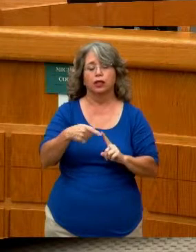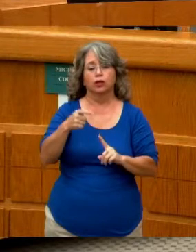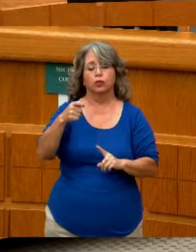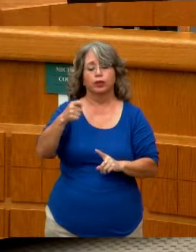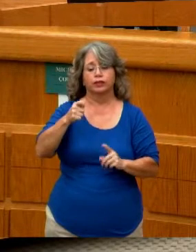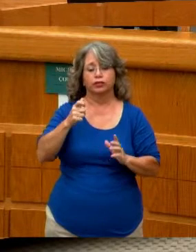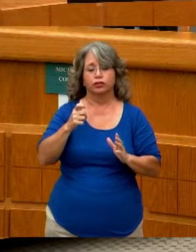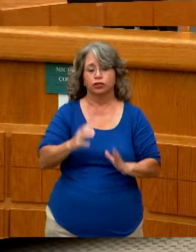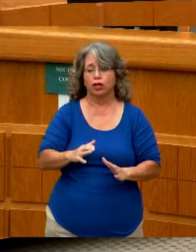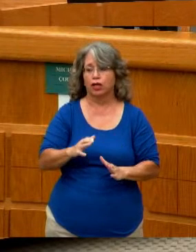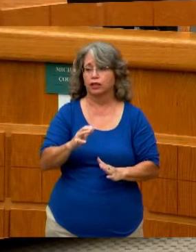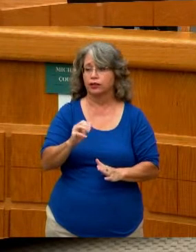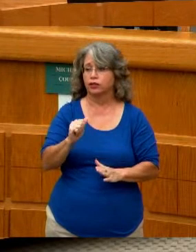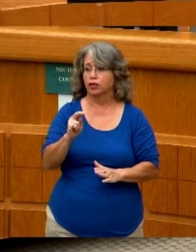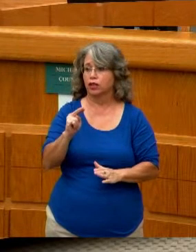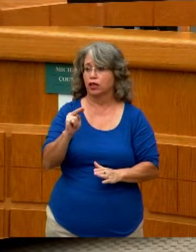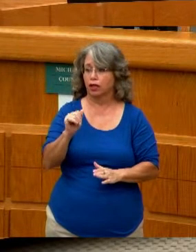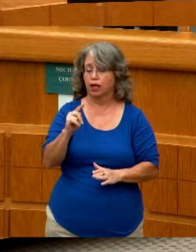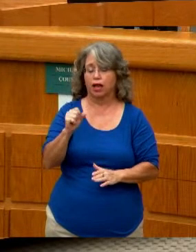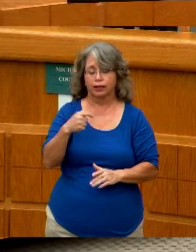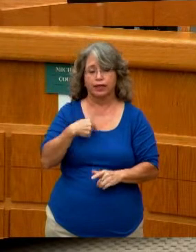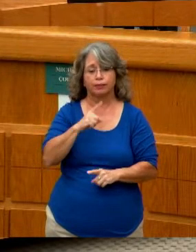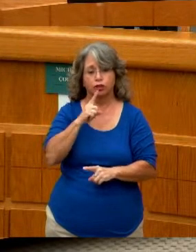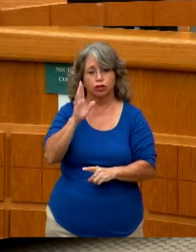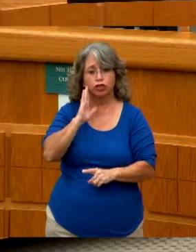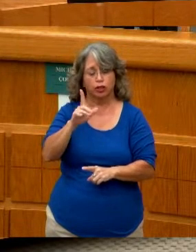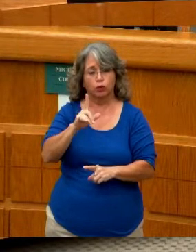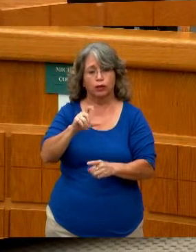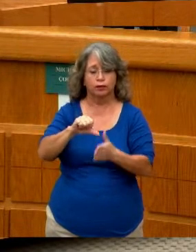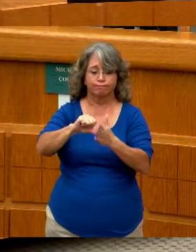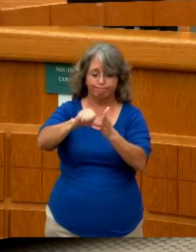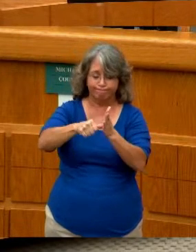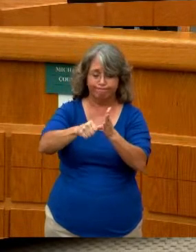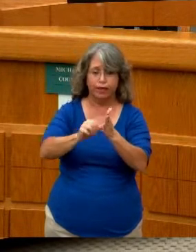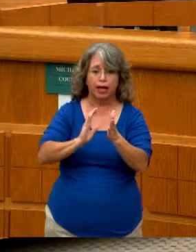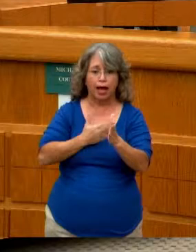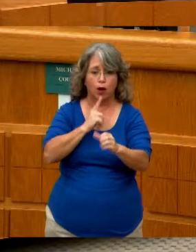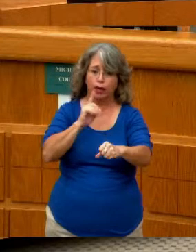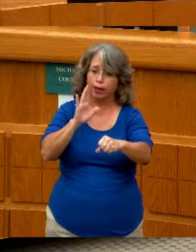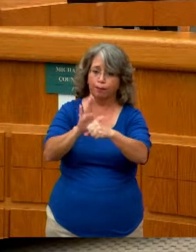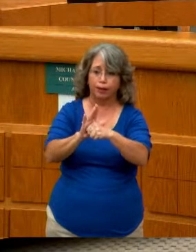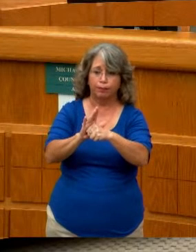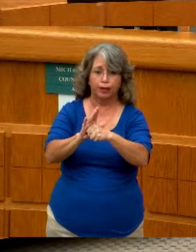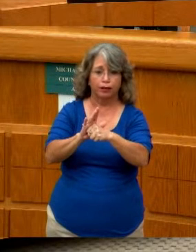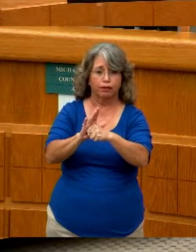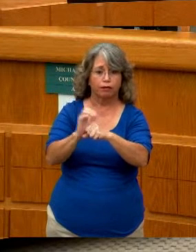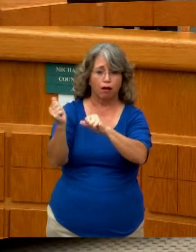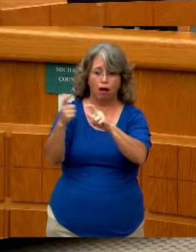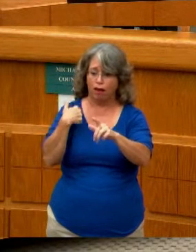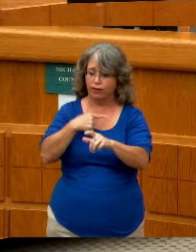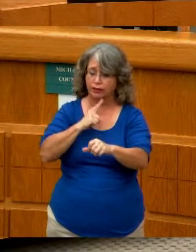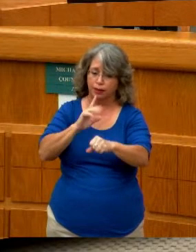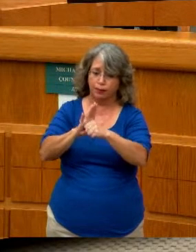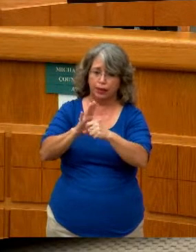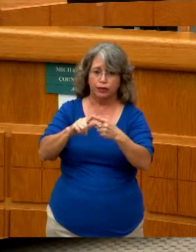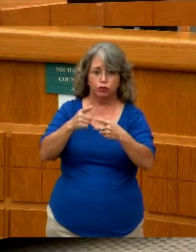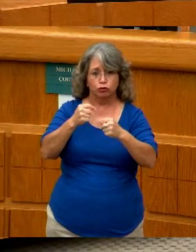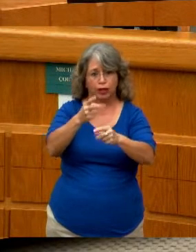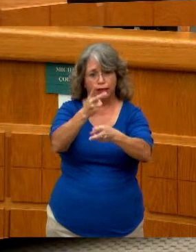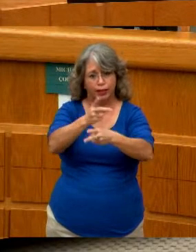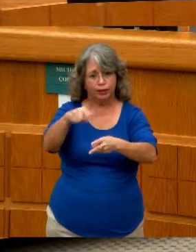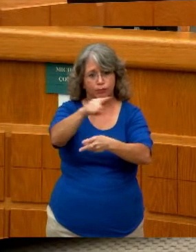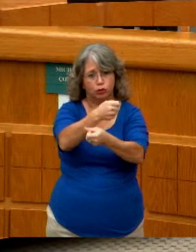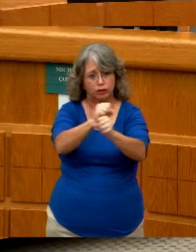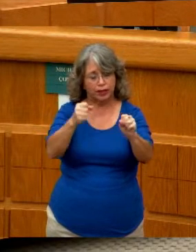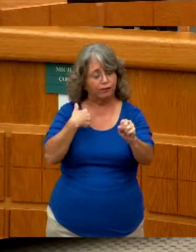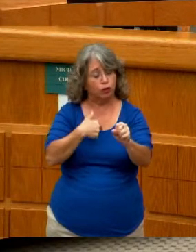But and Judge Canales, I think, will reaffirm our commitment to trying to keep you safe. We're doing everything we